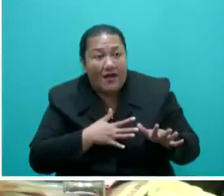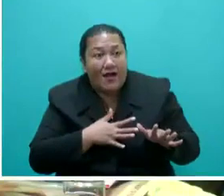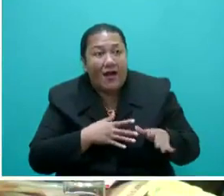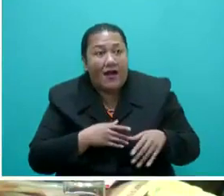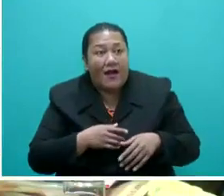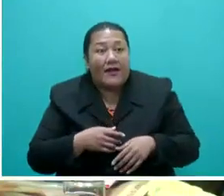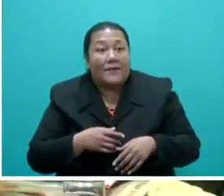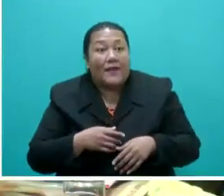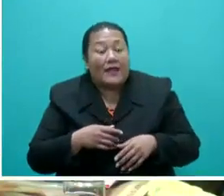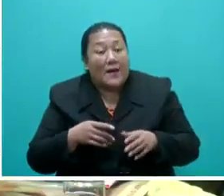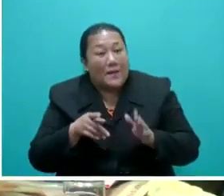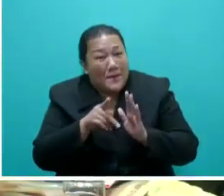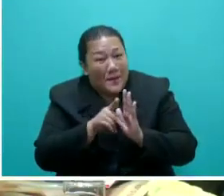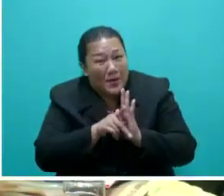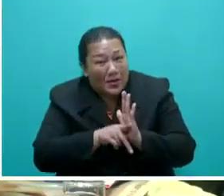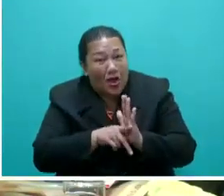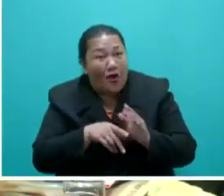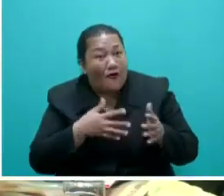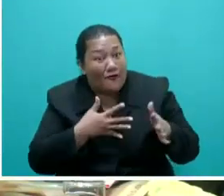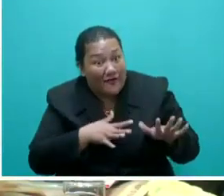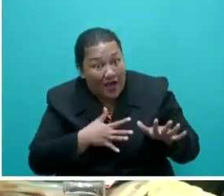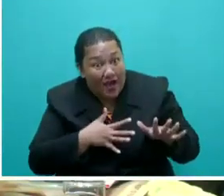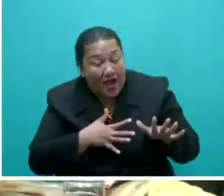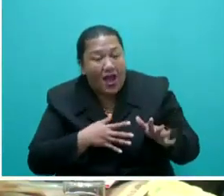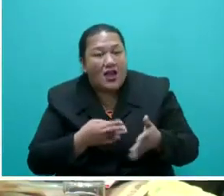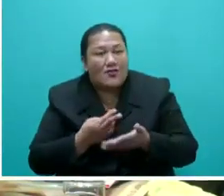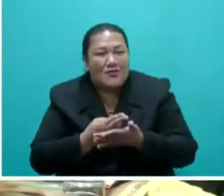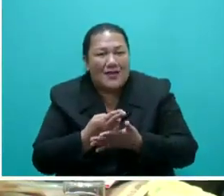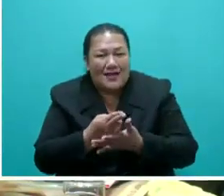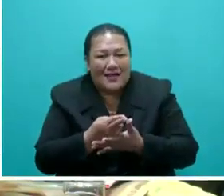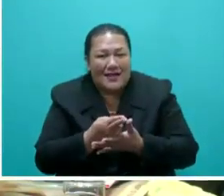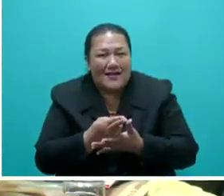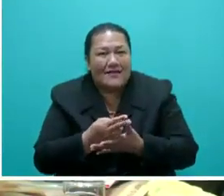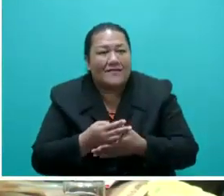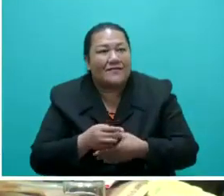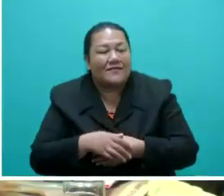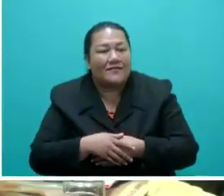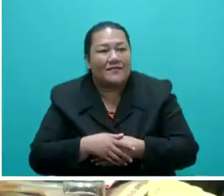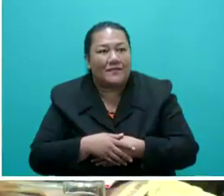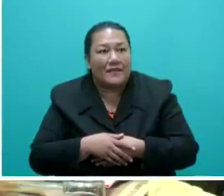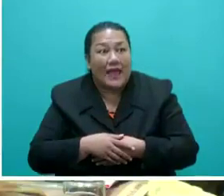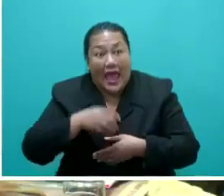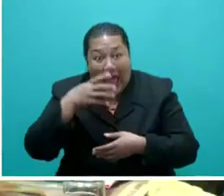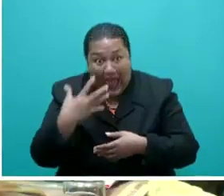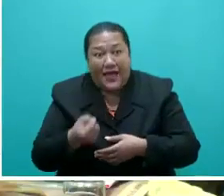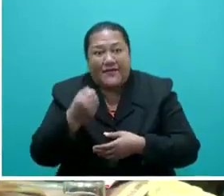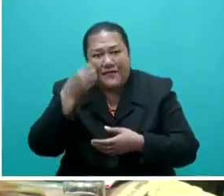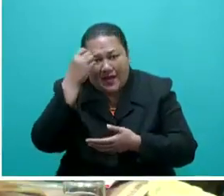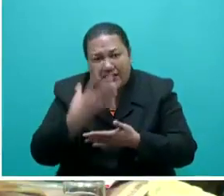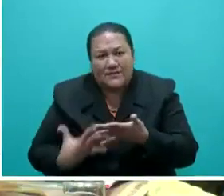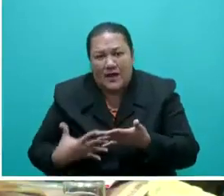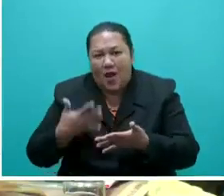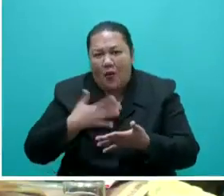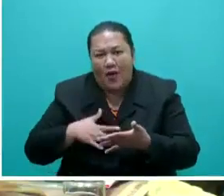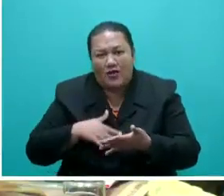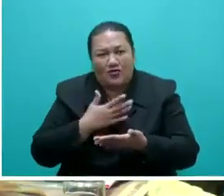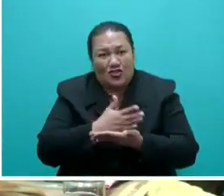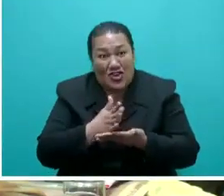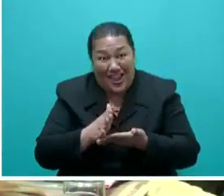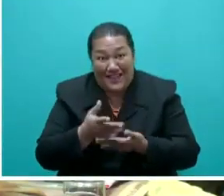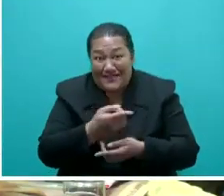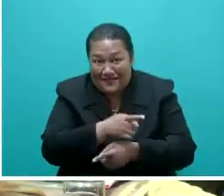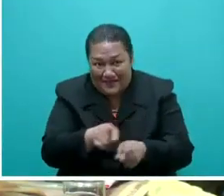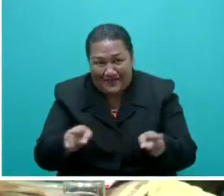politics of fear, it's real. I have a real-life experience that I would like to share with this august House.